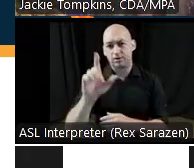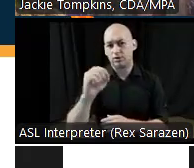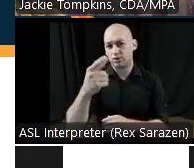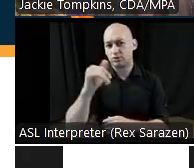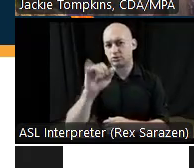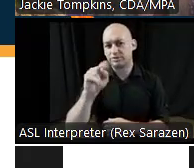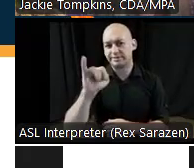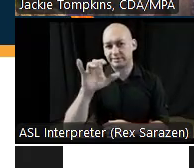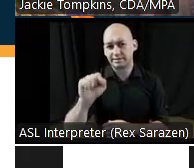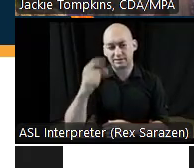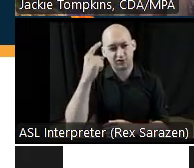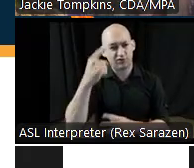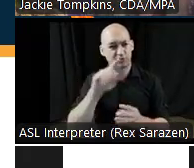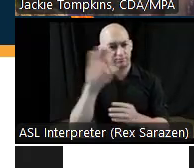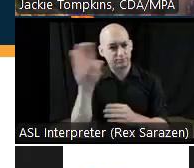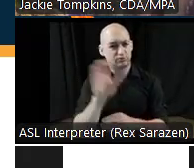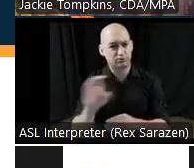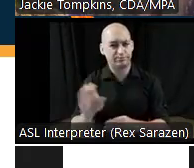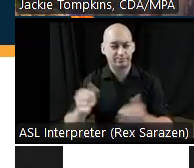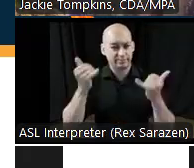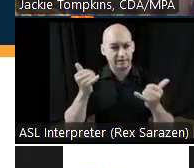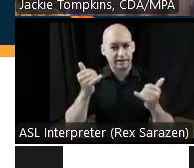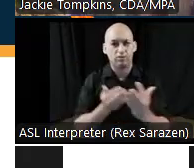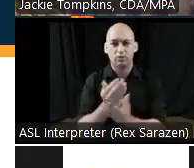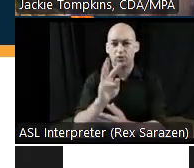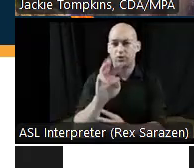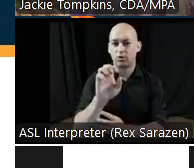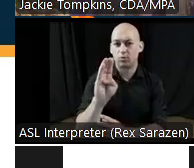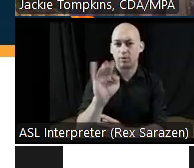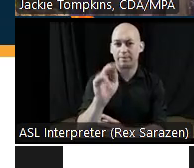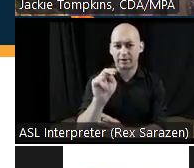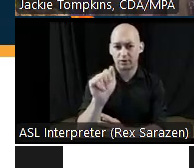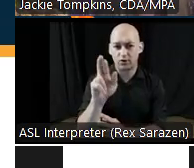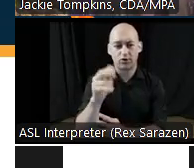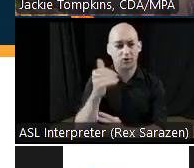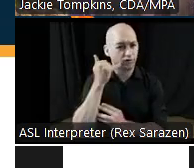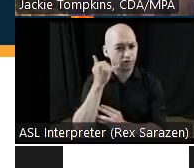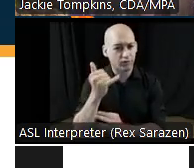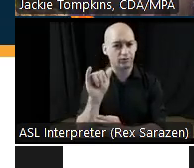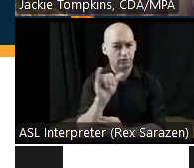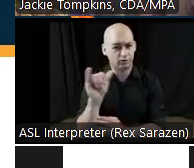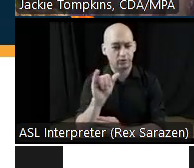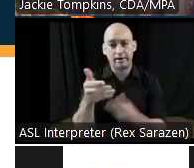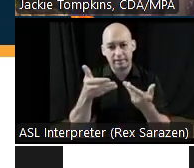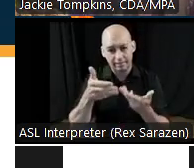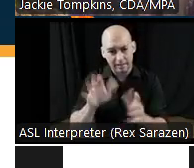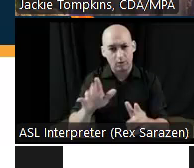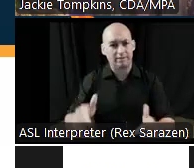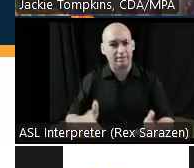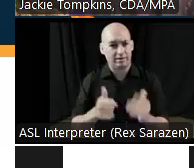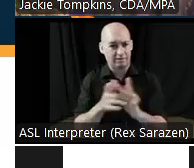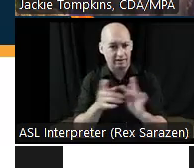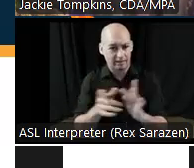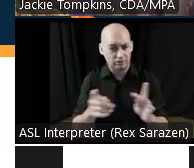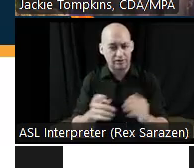Zoom. Today's meeting is by webinar or telephone only. We do offer live captioning through Zoom, as